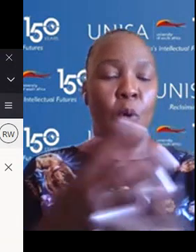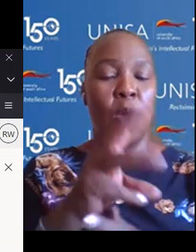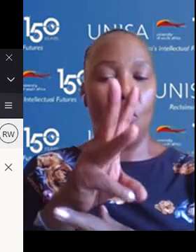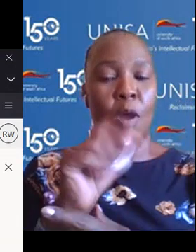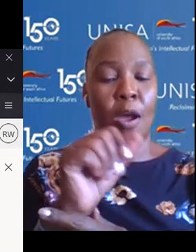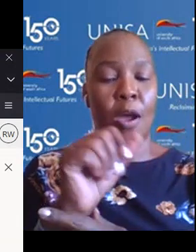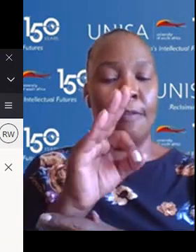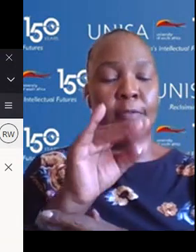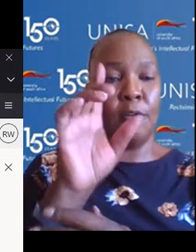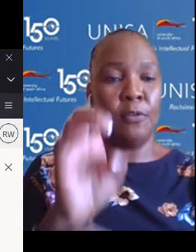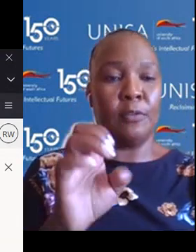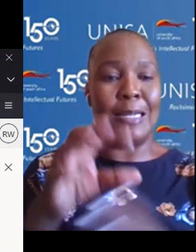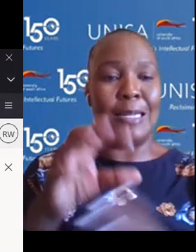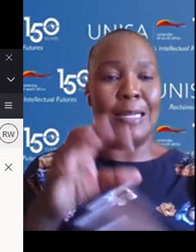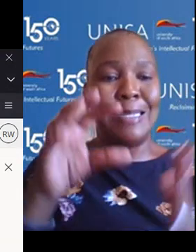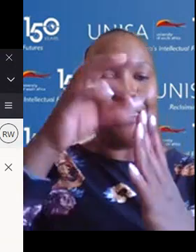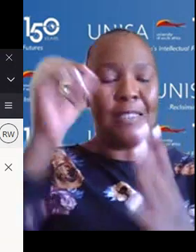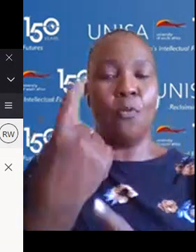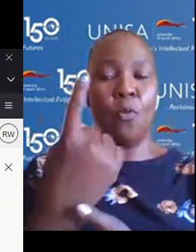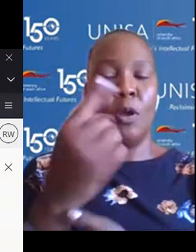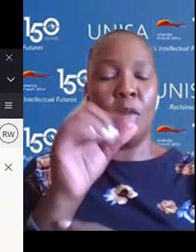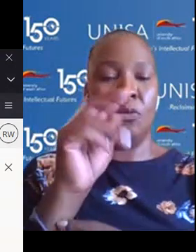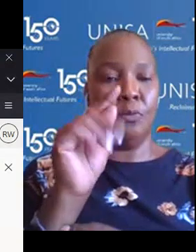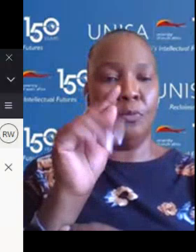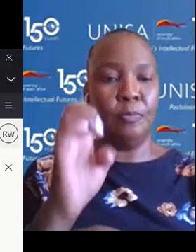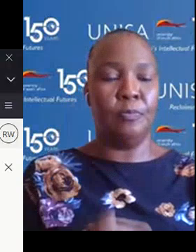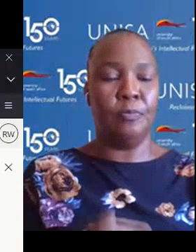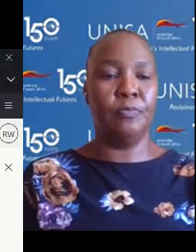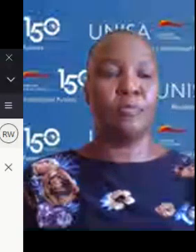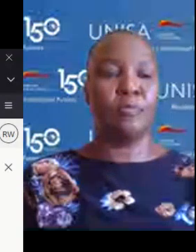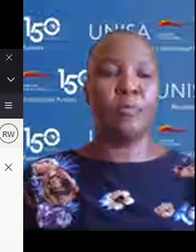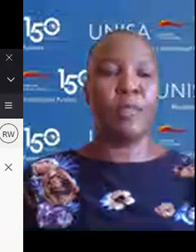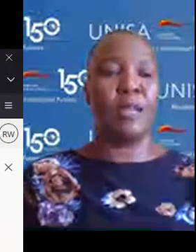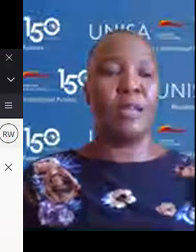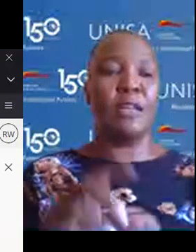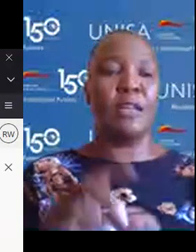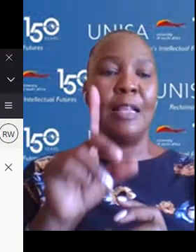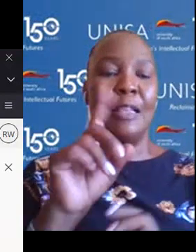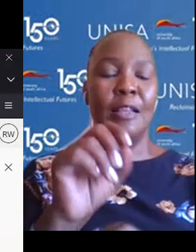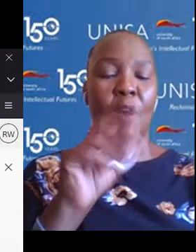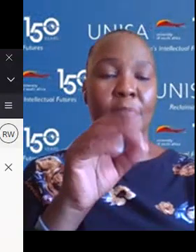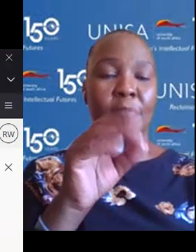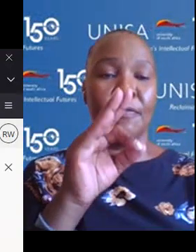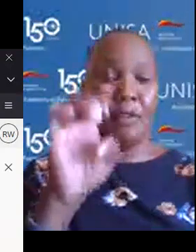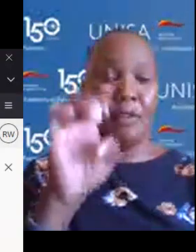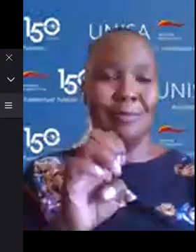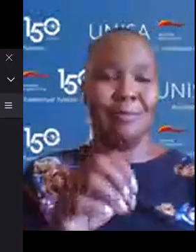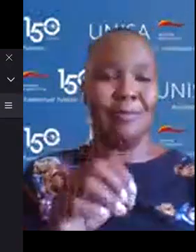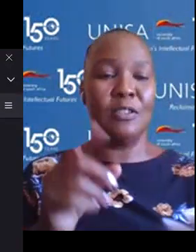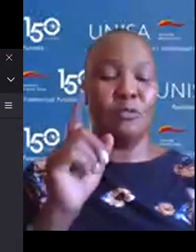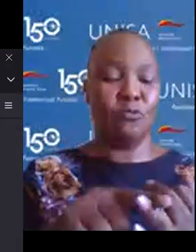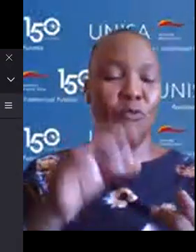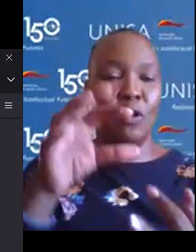launcher, and then select OneNote. So you just click on the waffle at the top, OneNote.